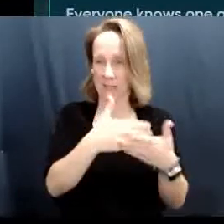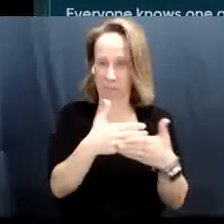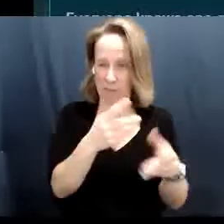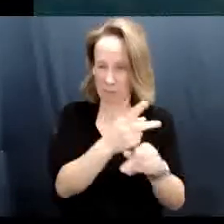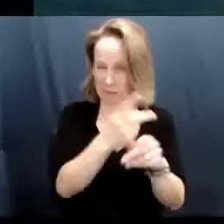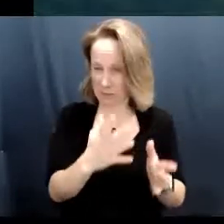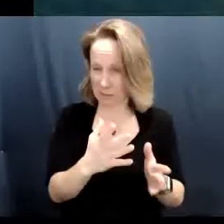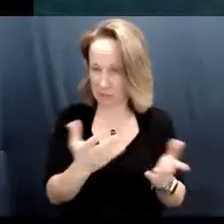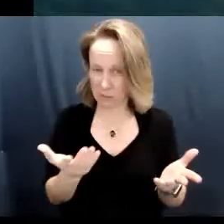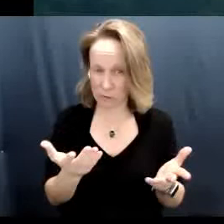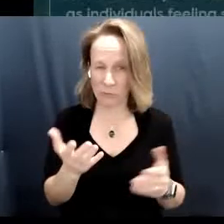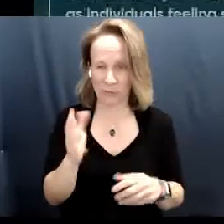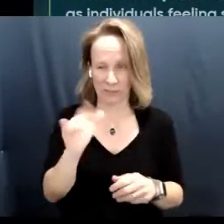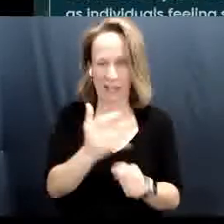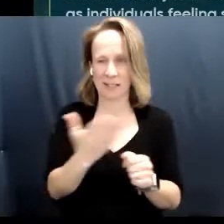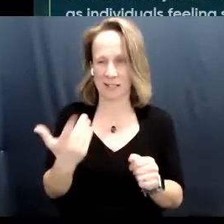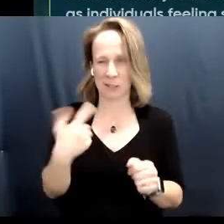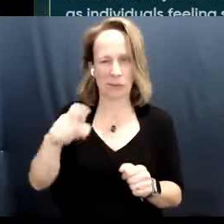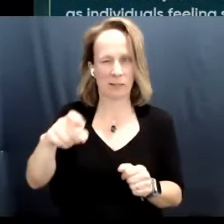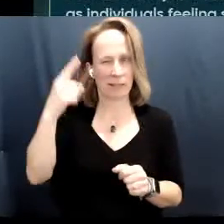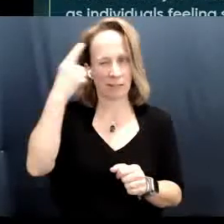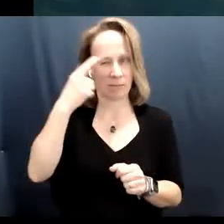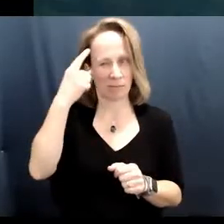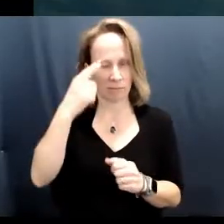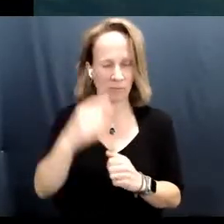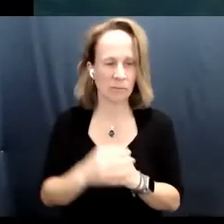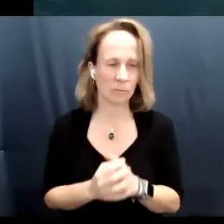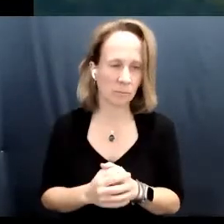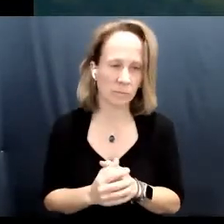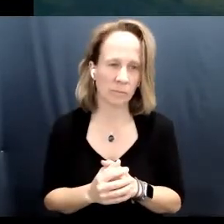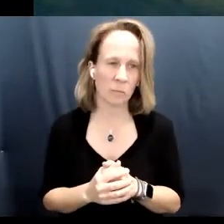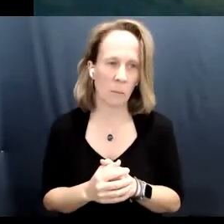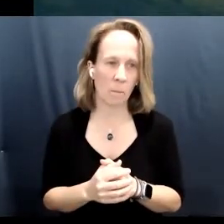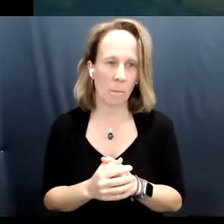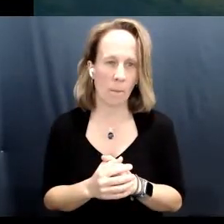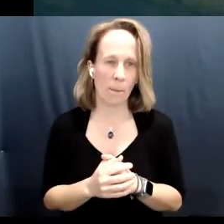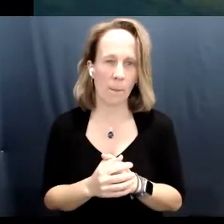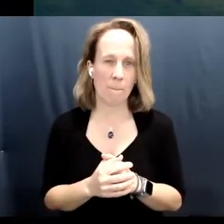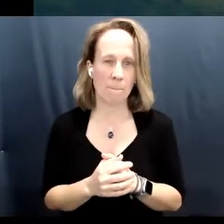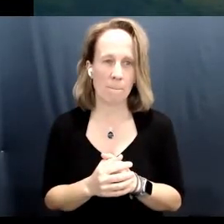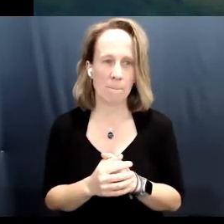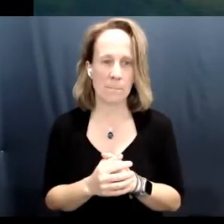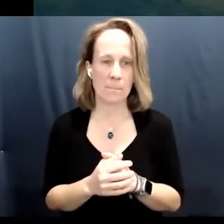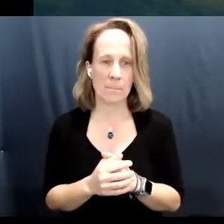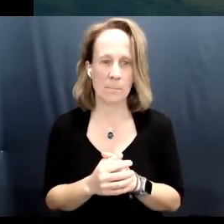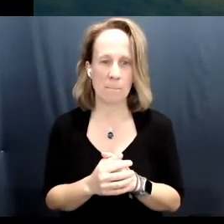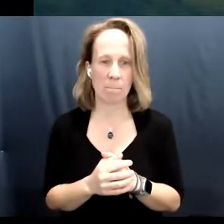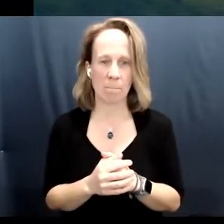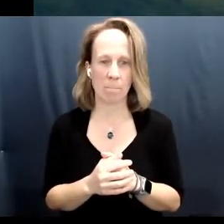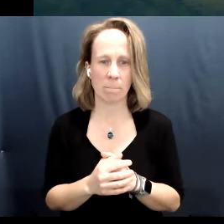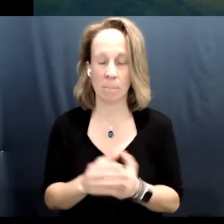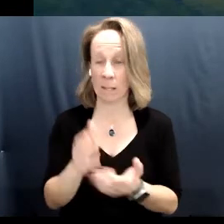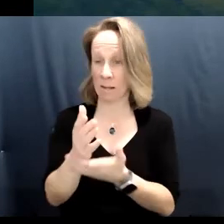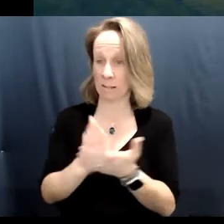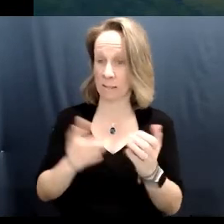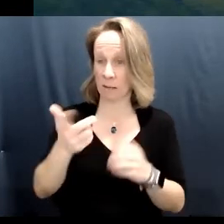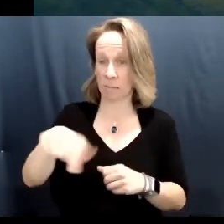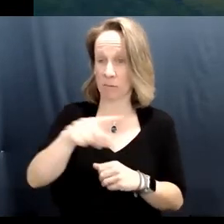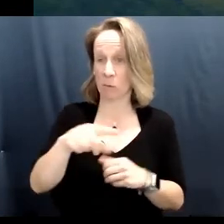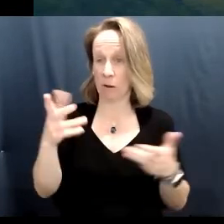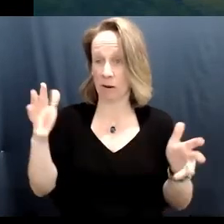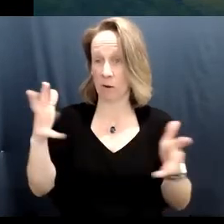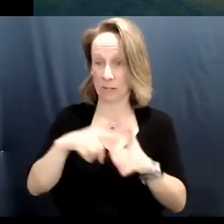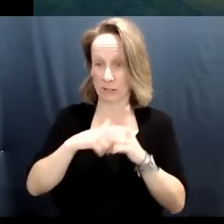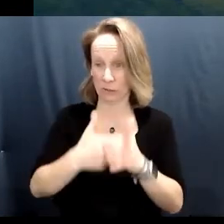just things that we need to think about. Some of you already began to answer this next question, but have